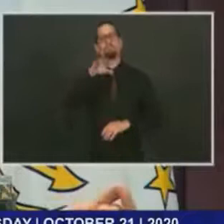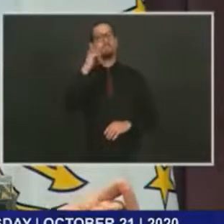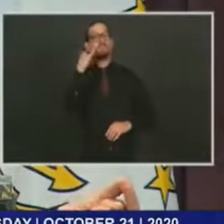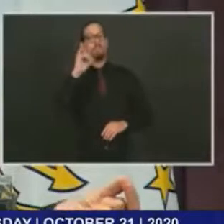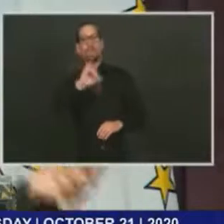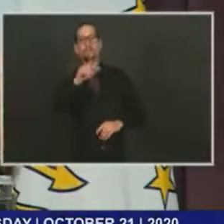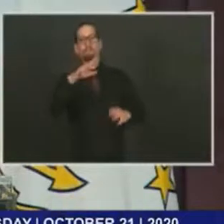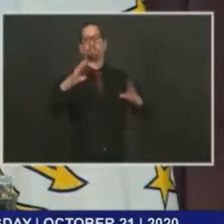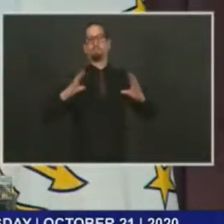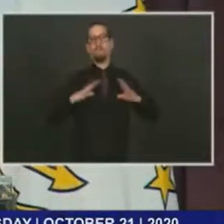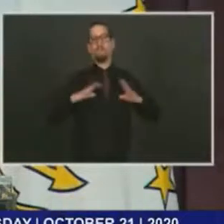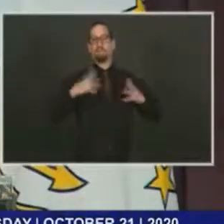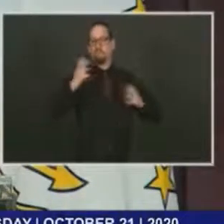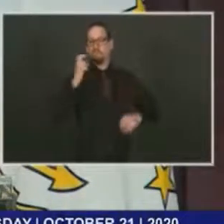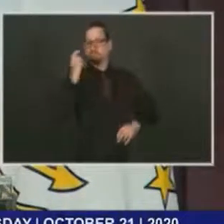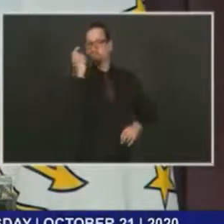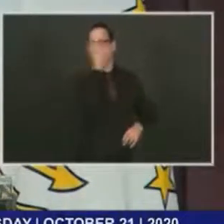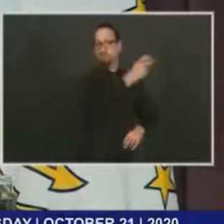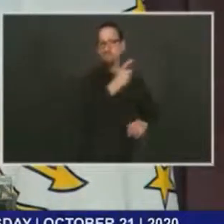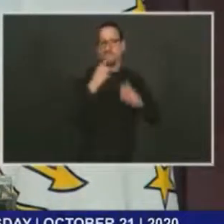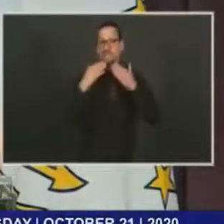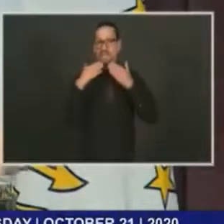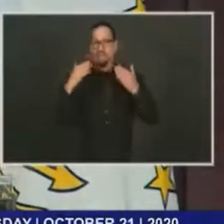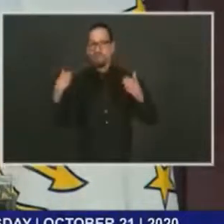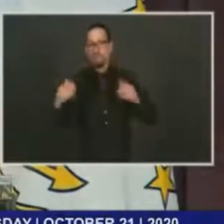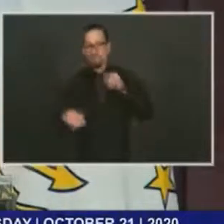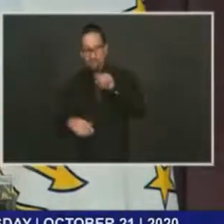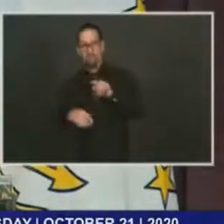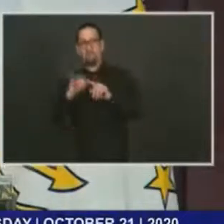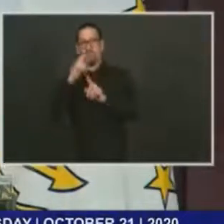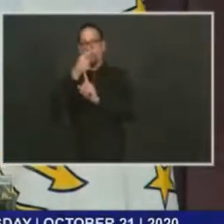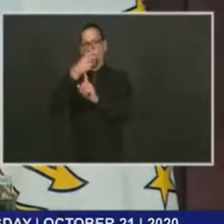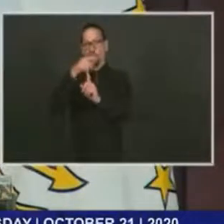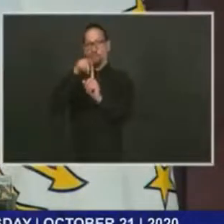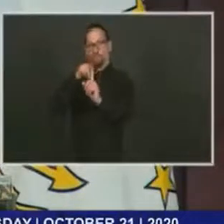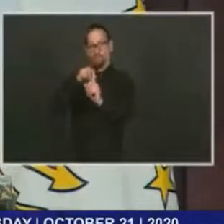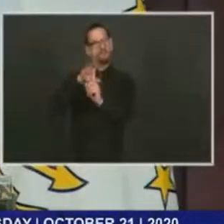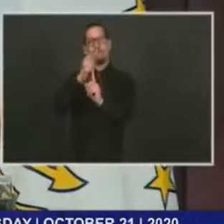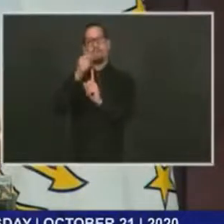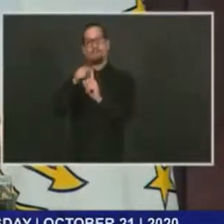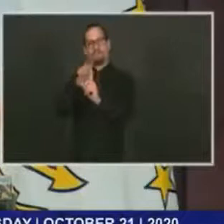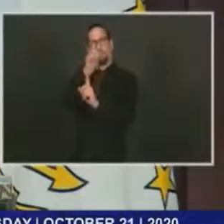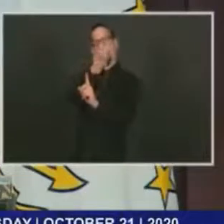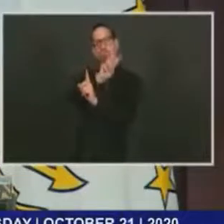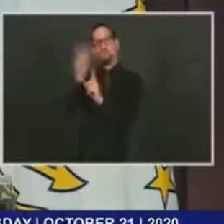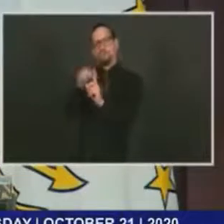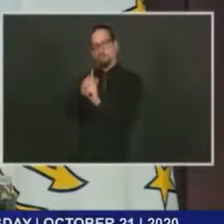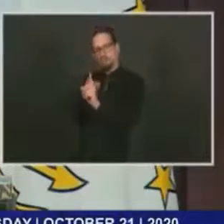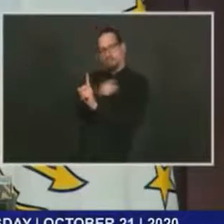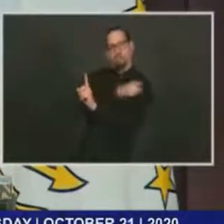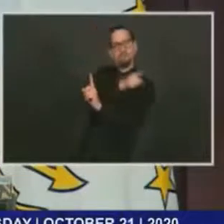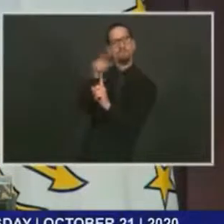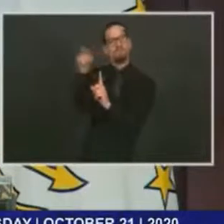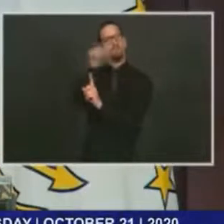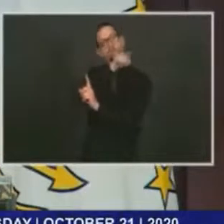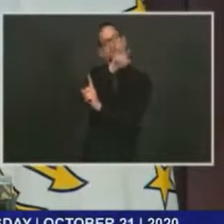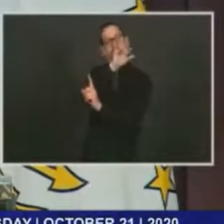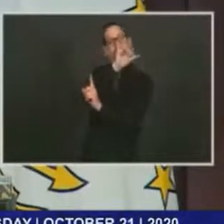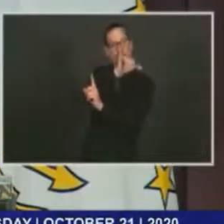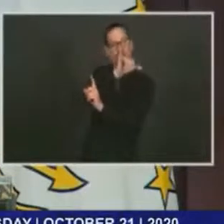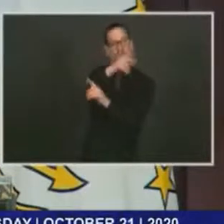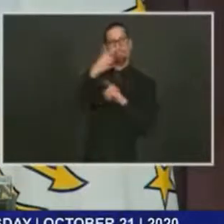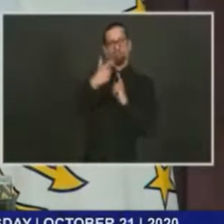Thanksgiving holiday that's more normal with people in your home, or you want to go to somebody's home,